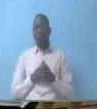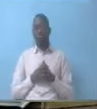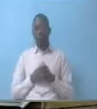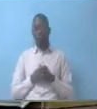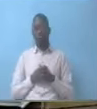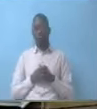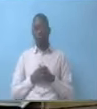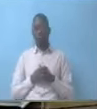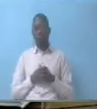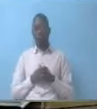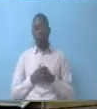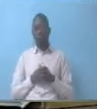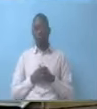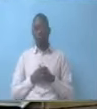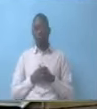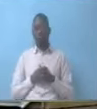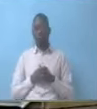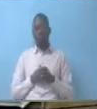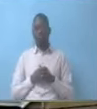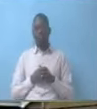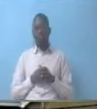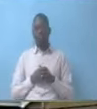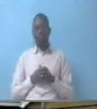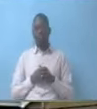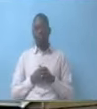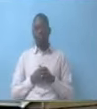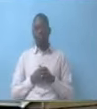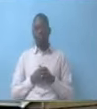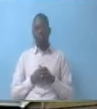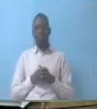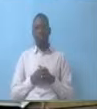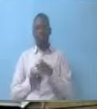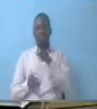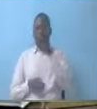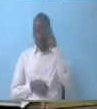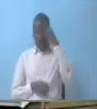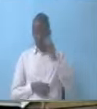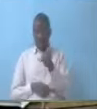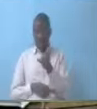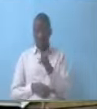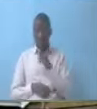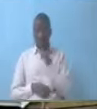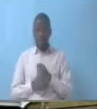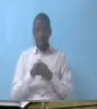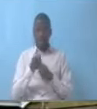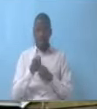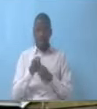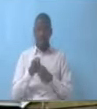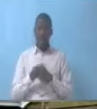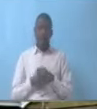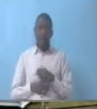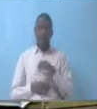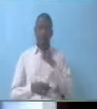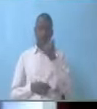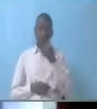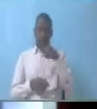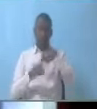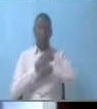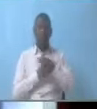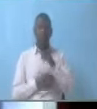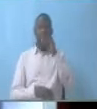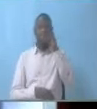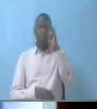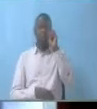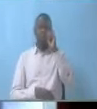You agree, sir? Yes, it's in the decree. Well, that's